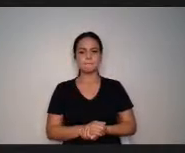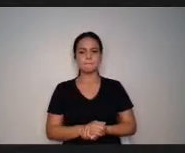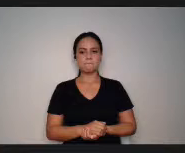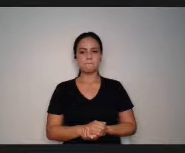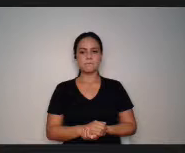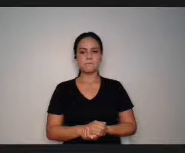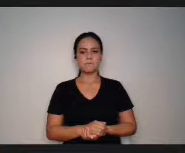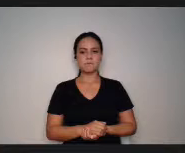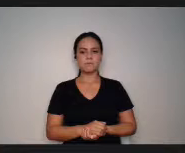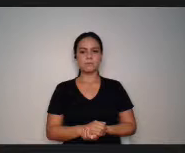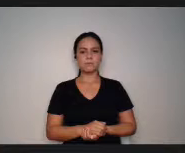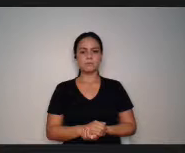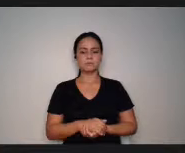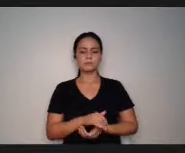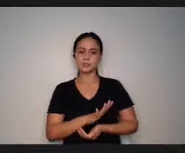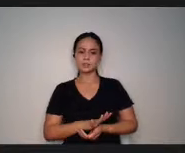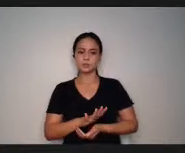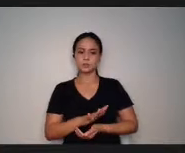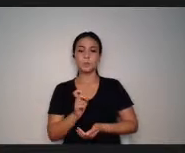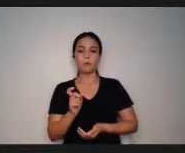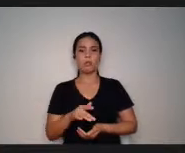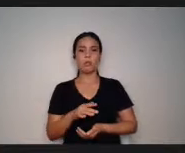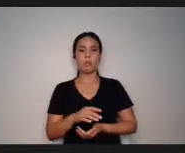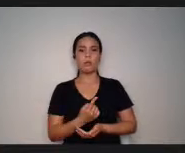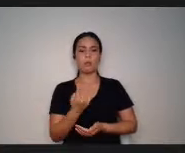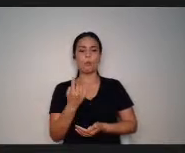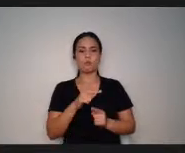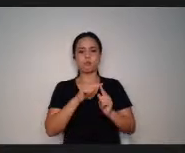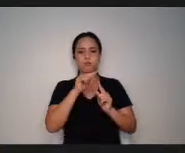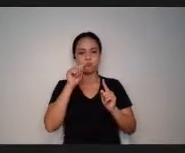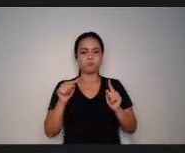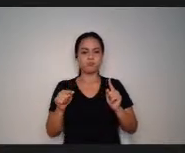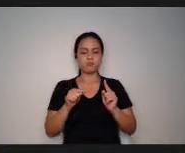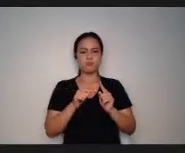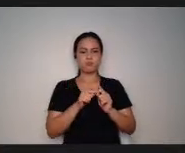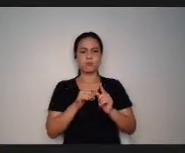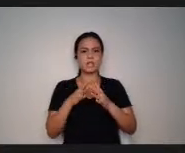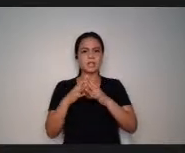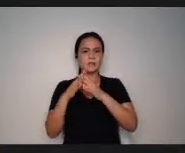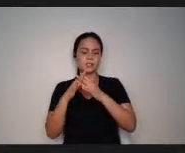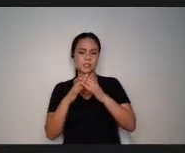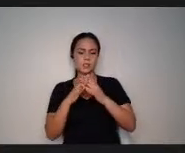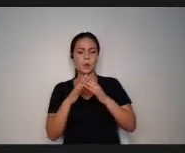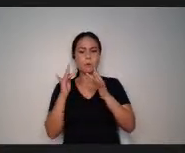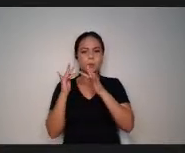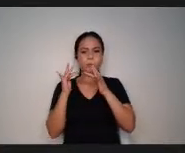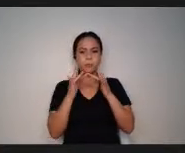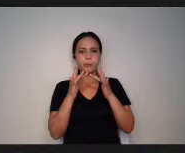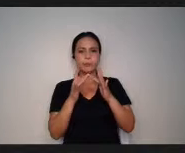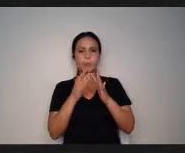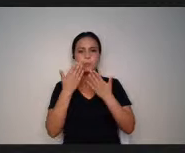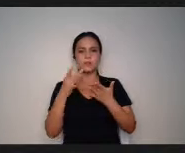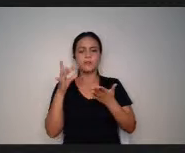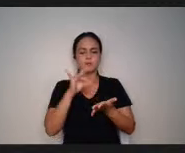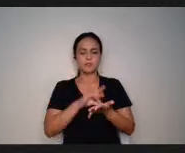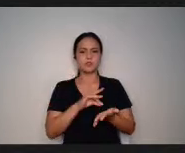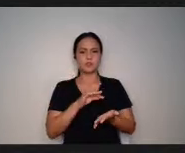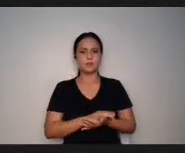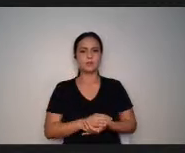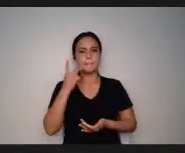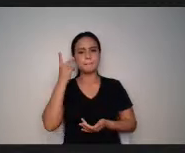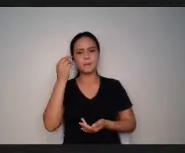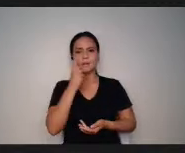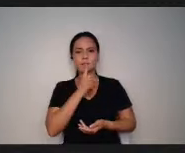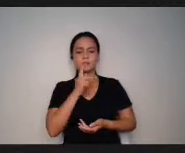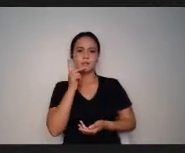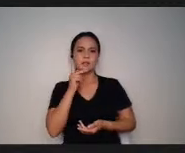intervention triangle, which shows the most effective way of addressing a exposure, or in this case a stressor,